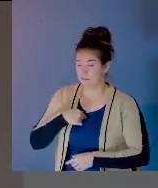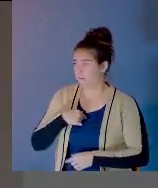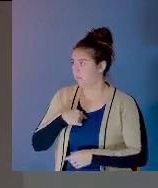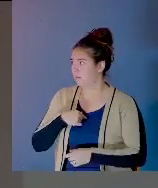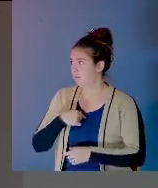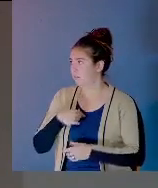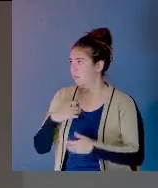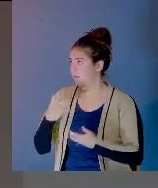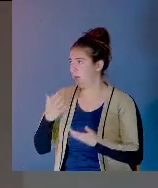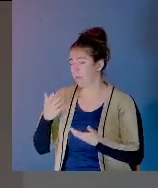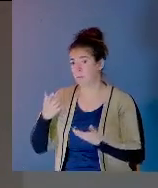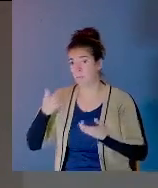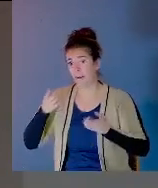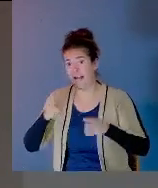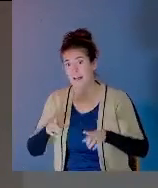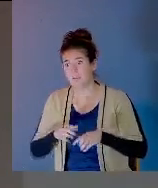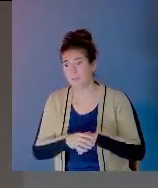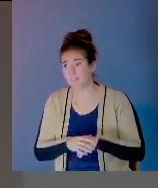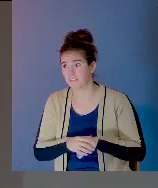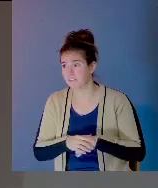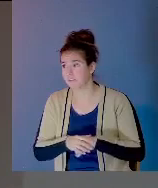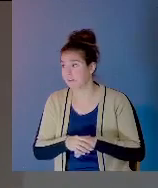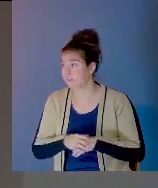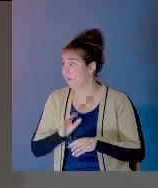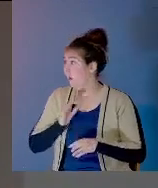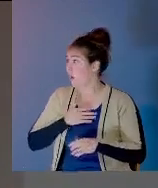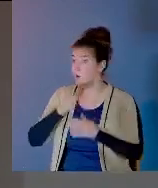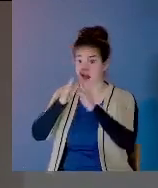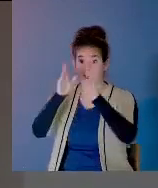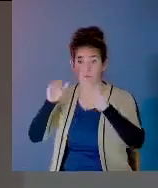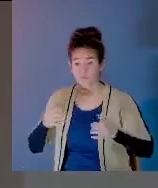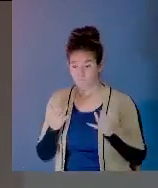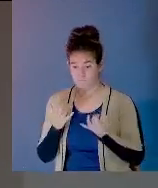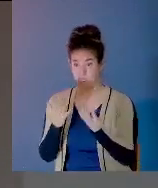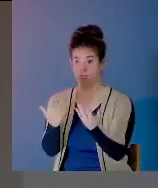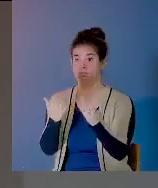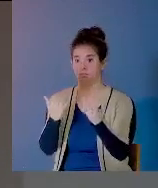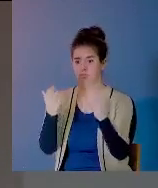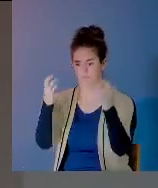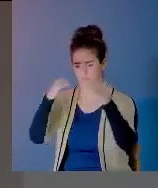was, our house burned down. Just like that.